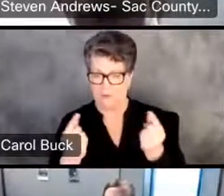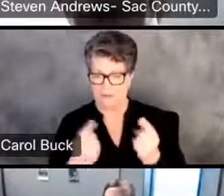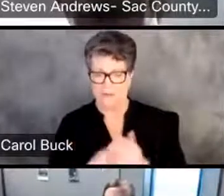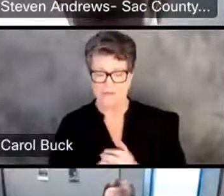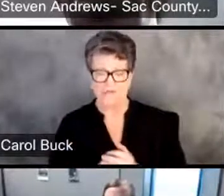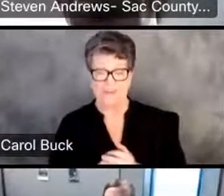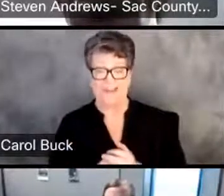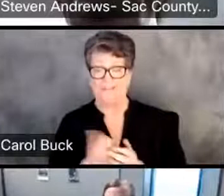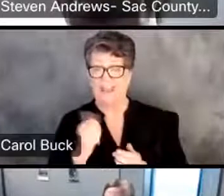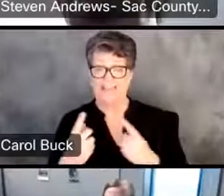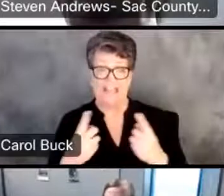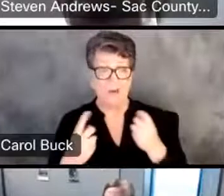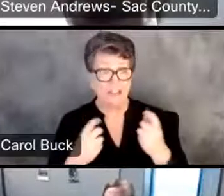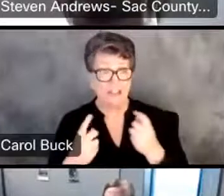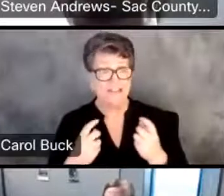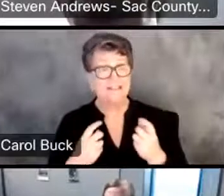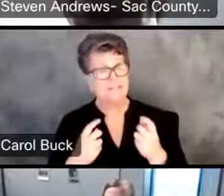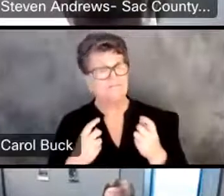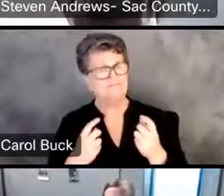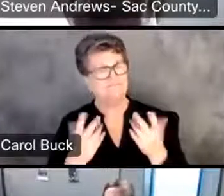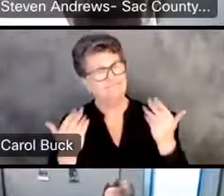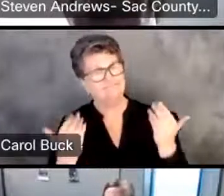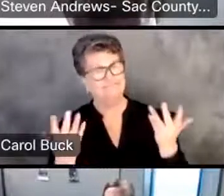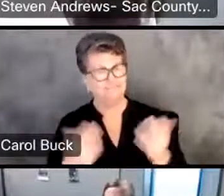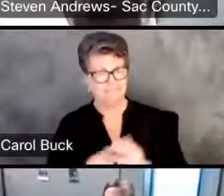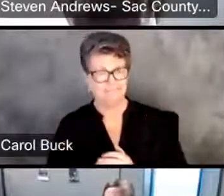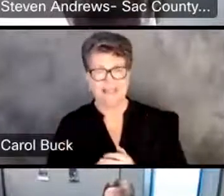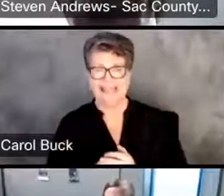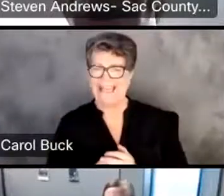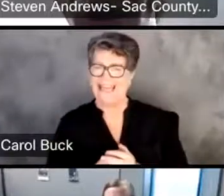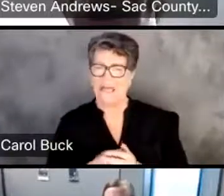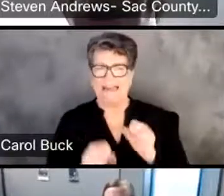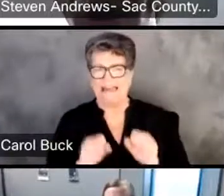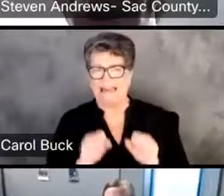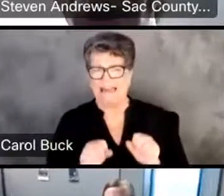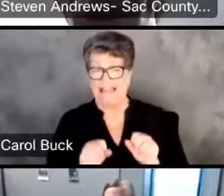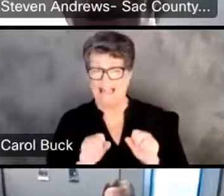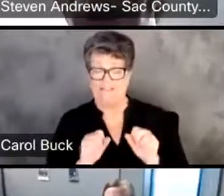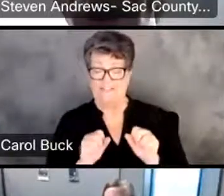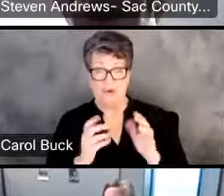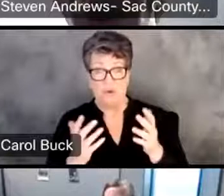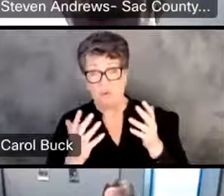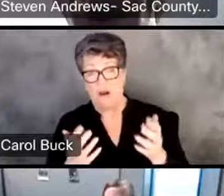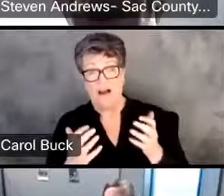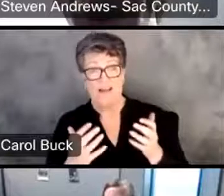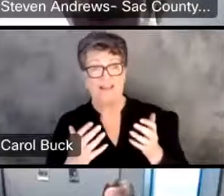have any questions, we're open to that. We weren't sure if you guys were looking for like us to